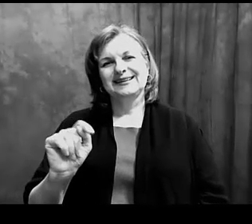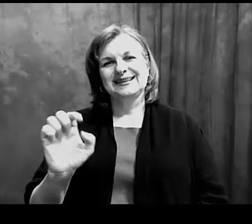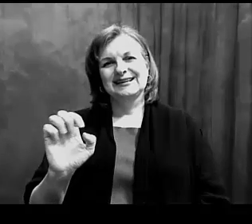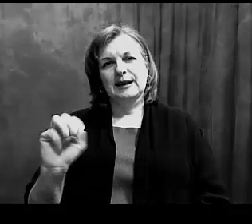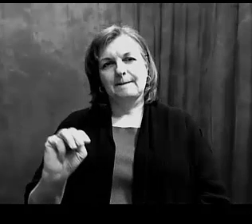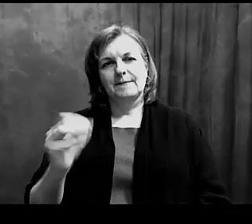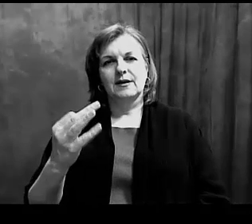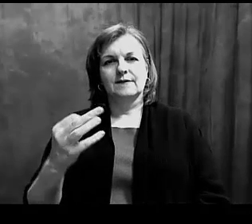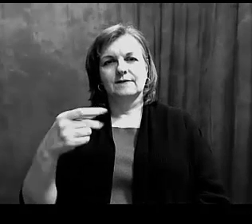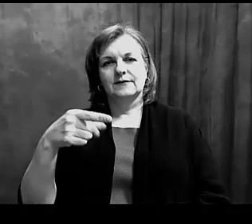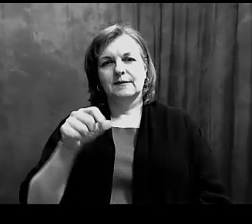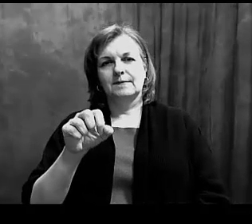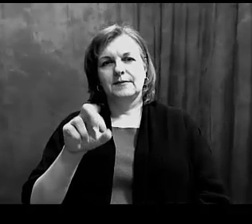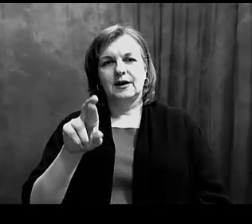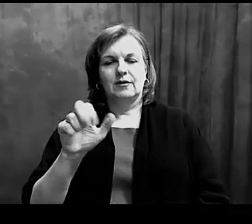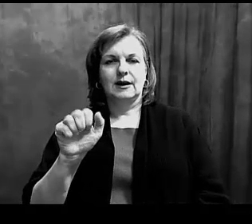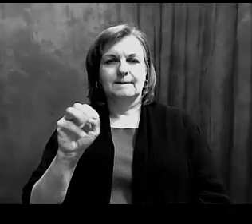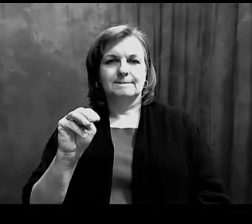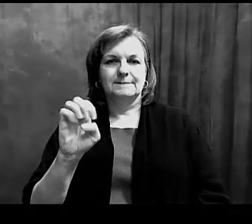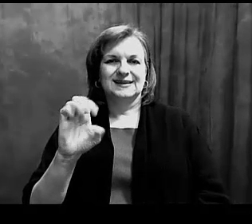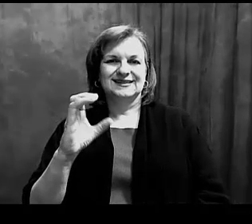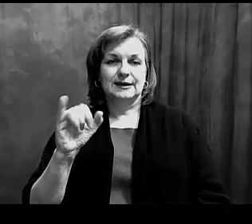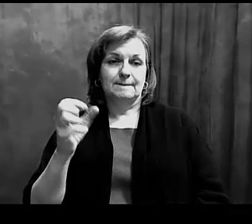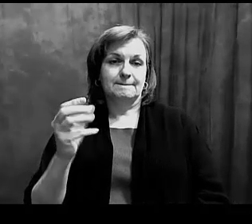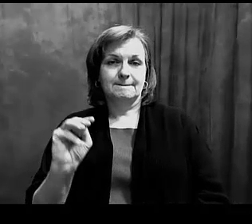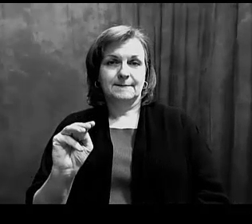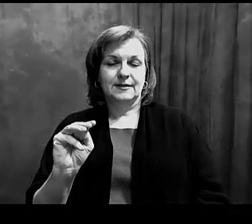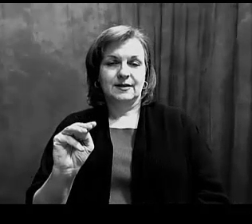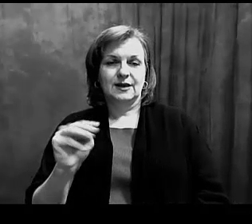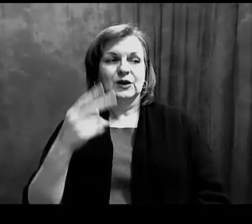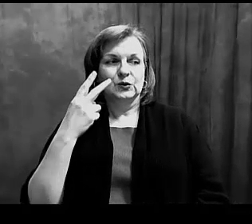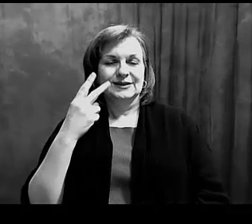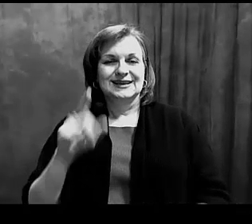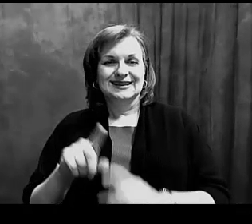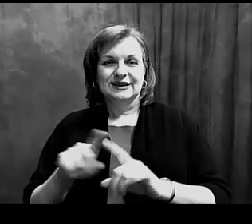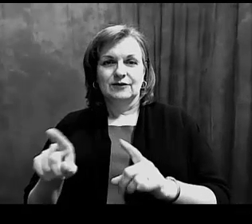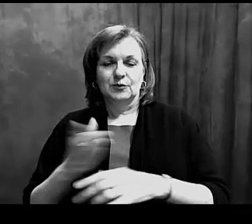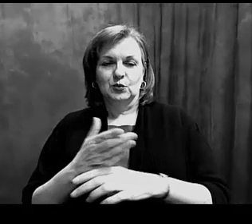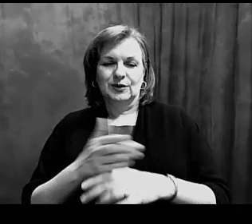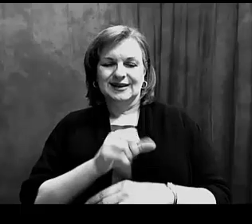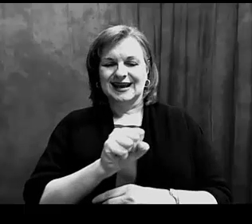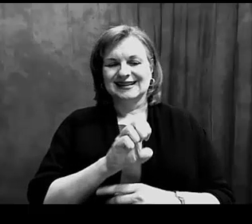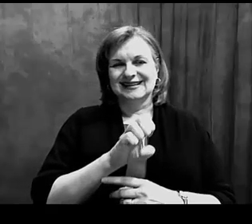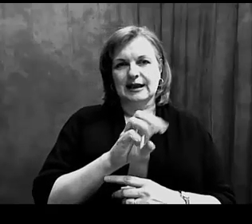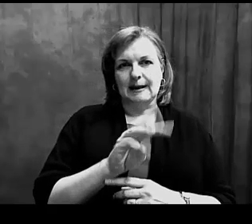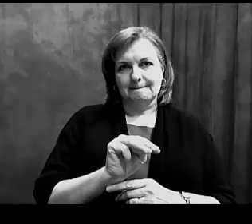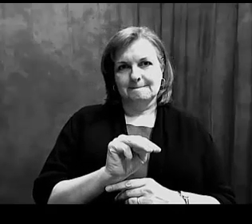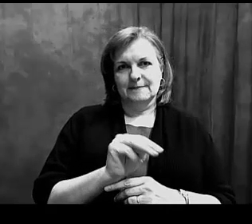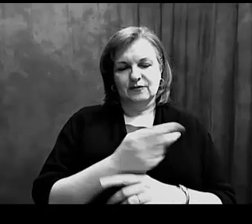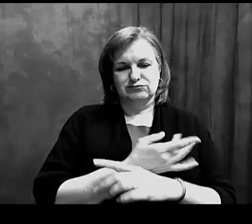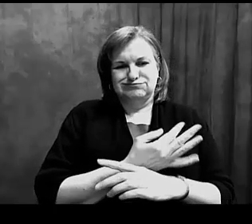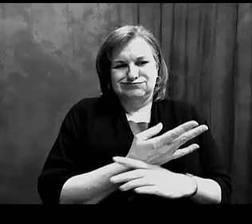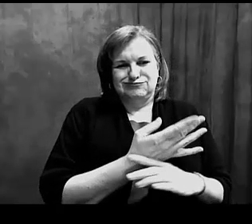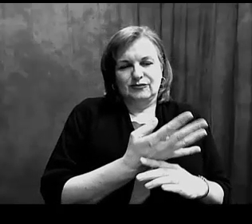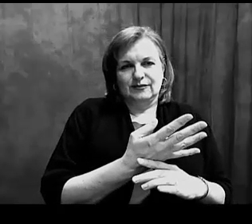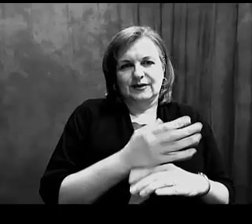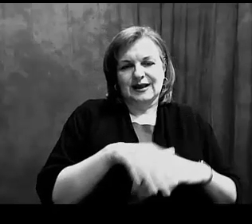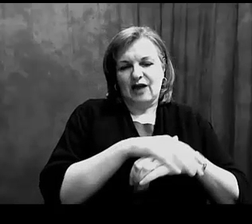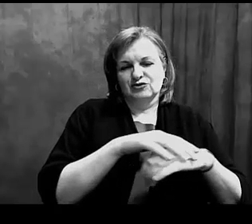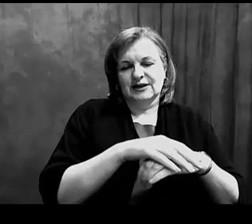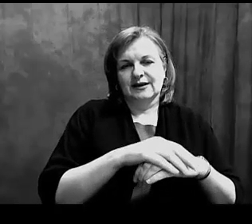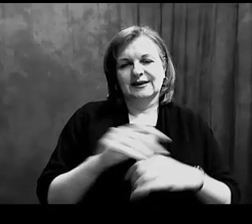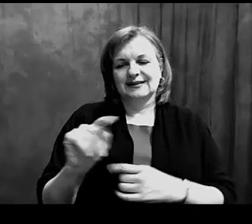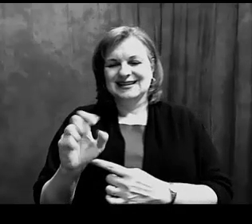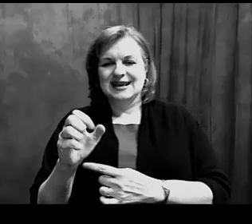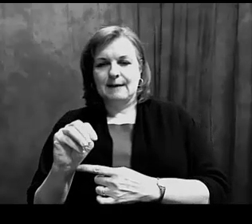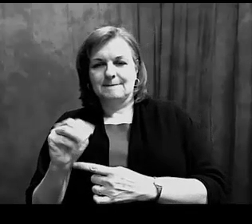our cells. Again, a TEM, again, of a paramecium. So you can see the difference